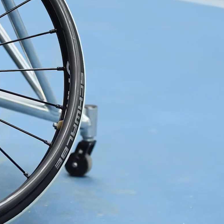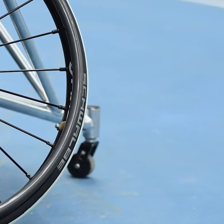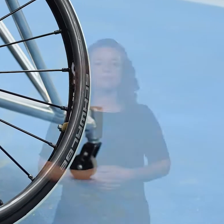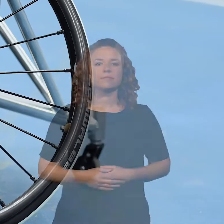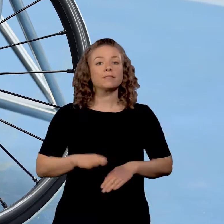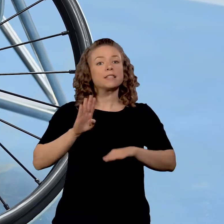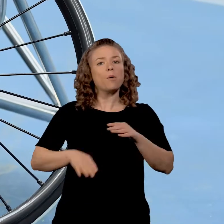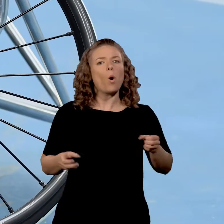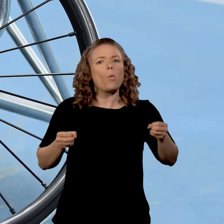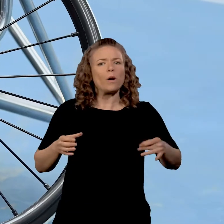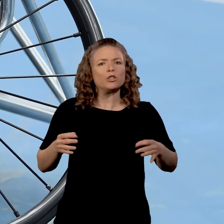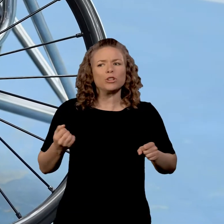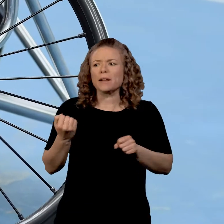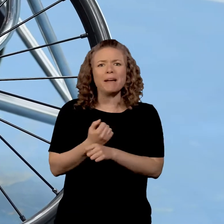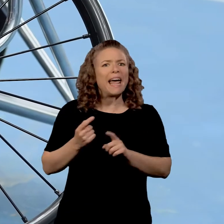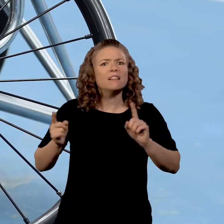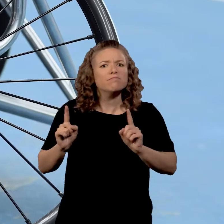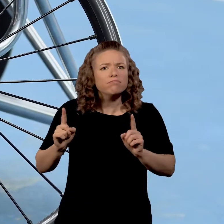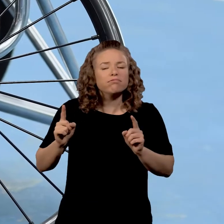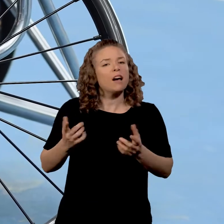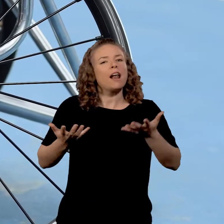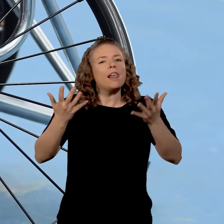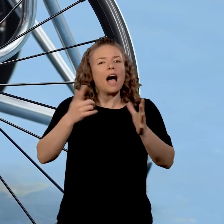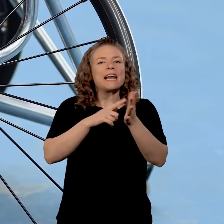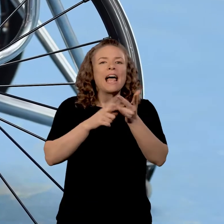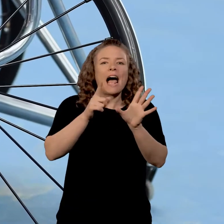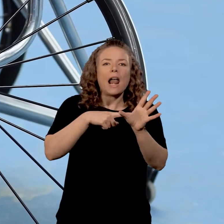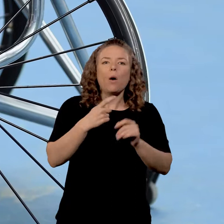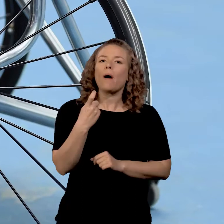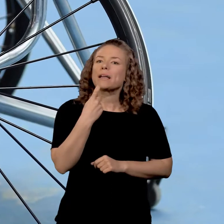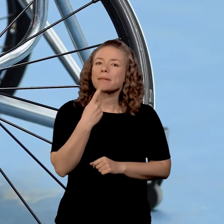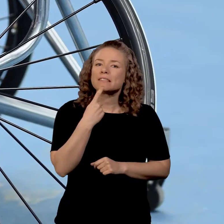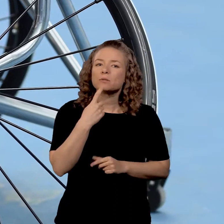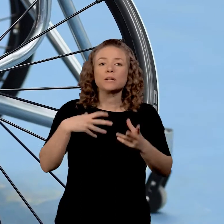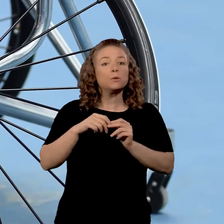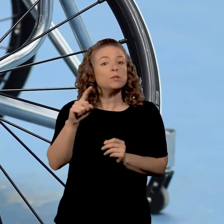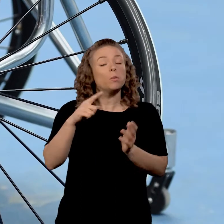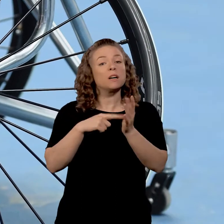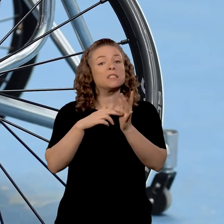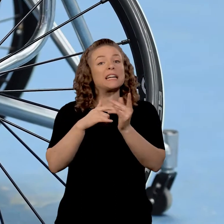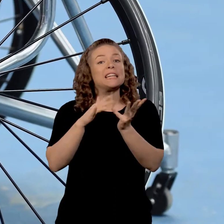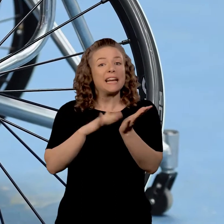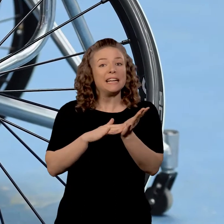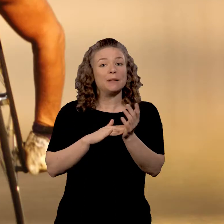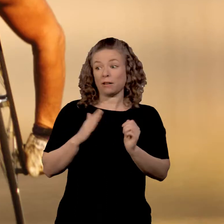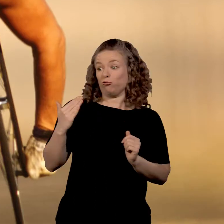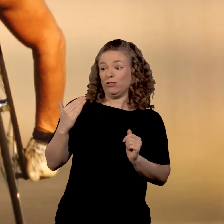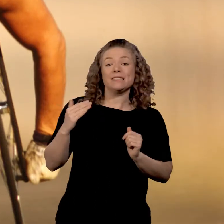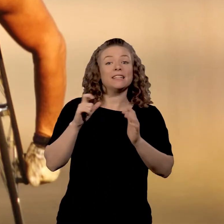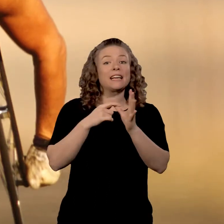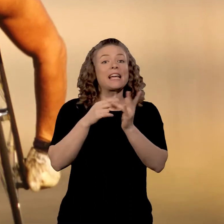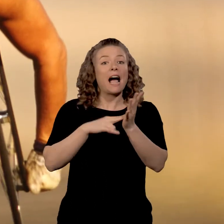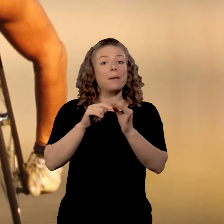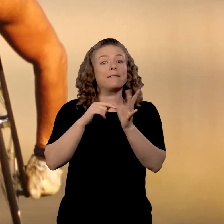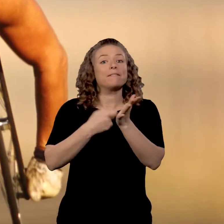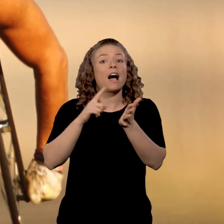Wheelchairs used in sports are made of light alloys and metals, including titanium, and more recently carbon fibre has been used to keep the